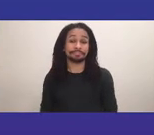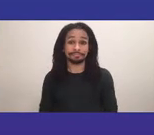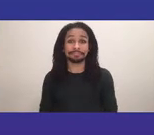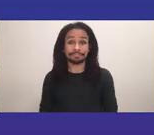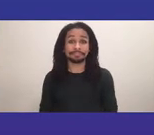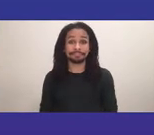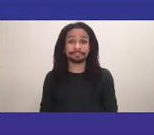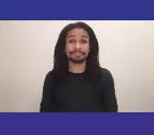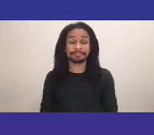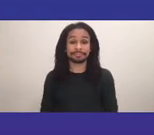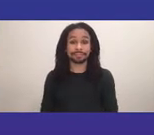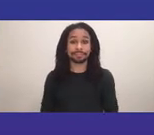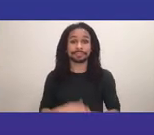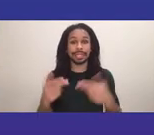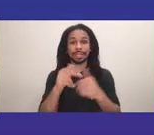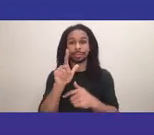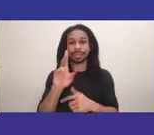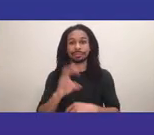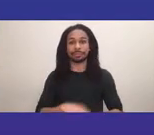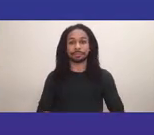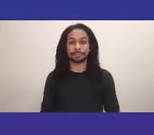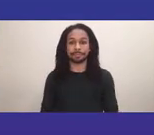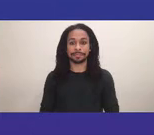Slide 27.